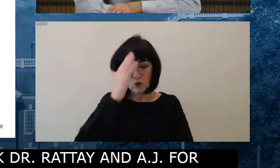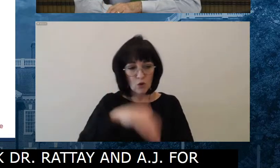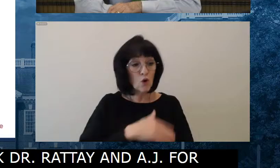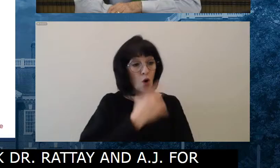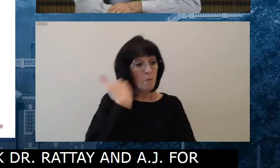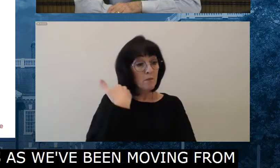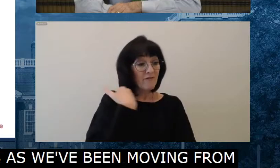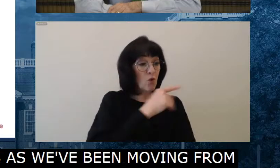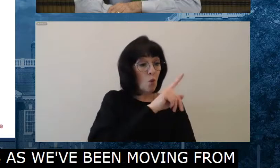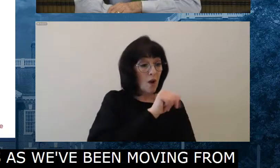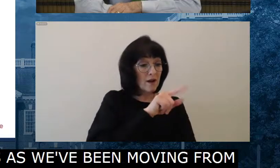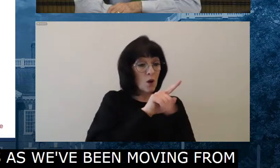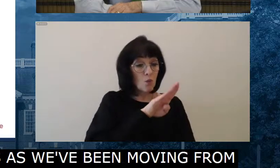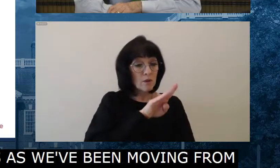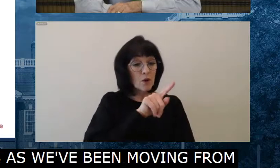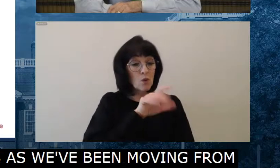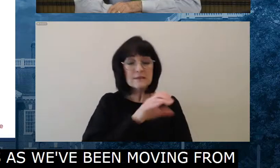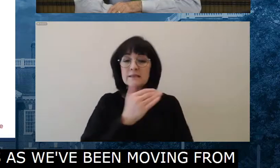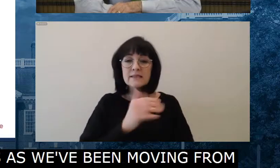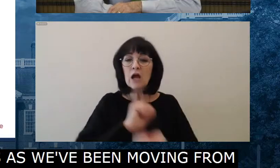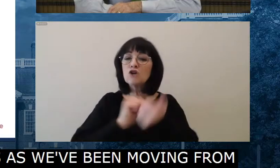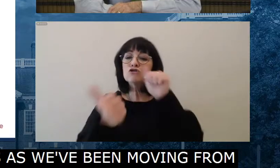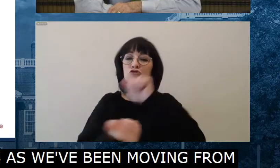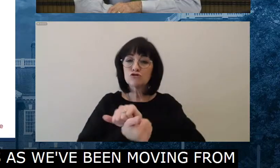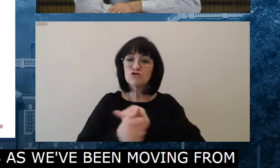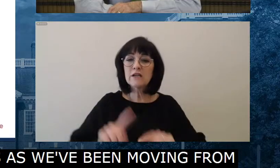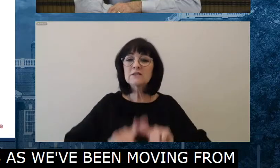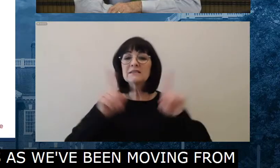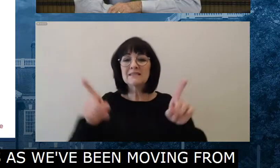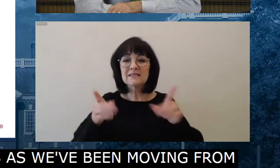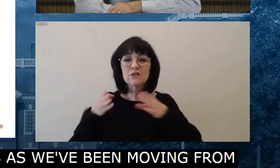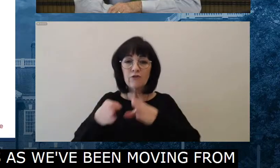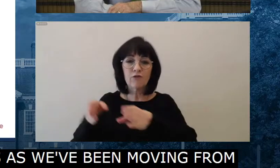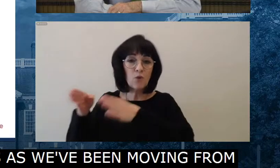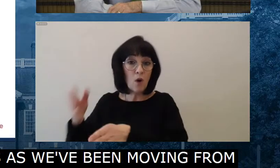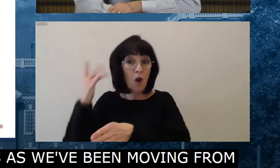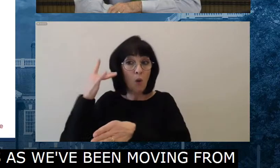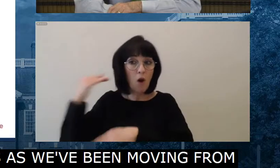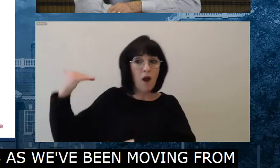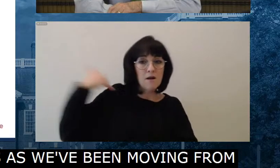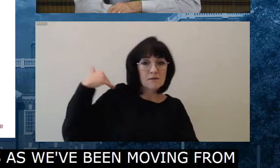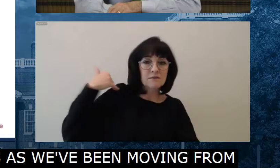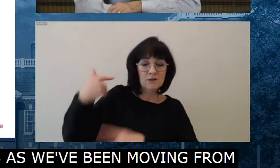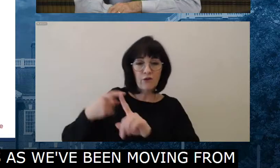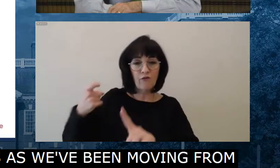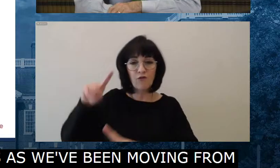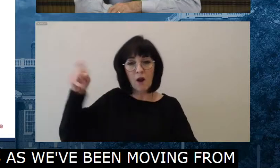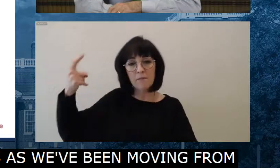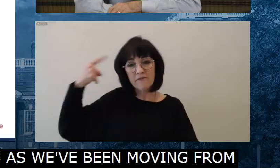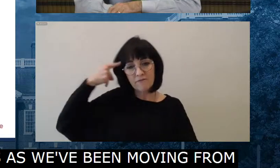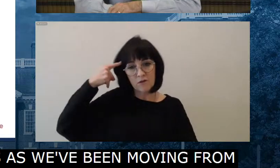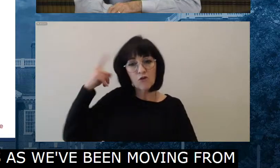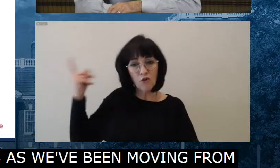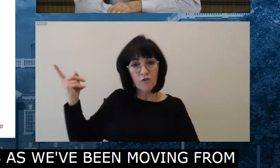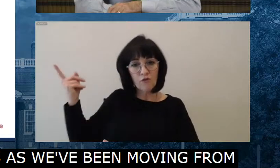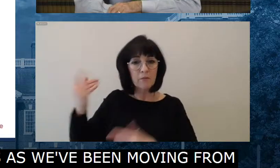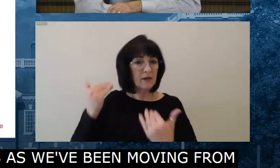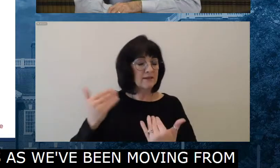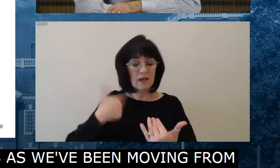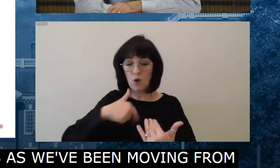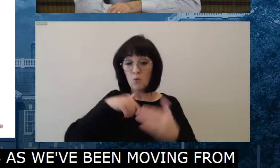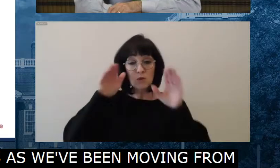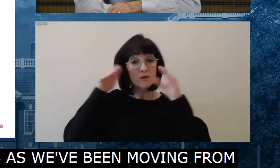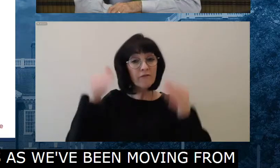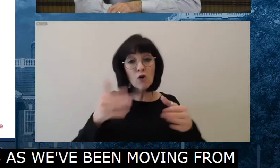being buffeted a little bit back and forth by our federal partners. So we are focused on fast and fair